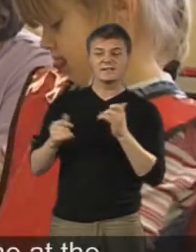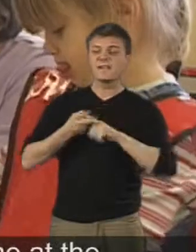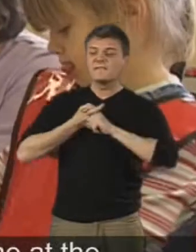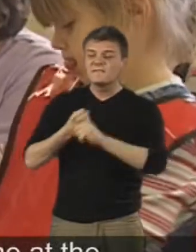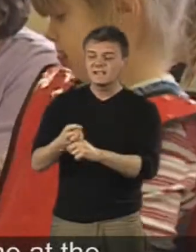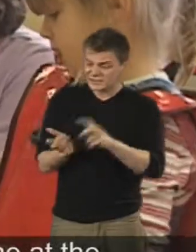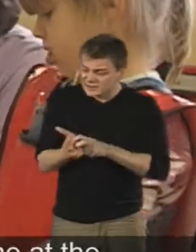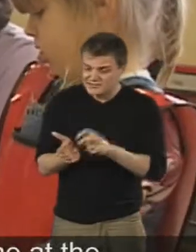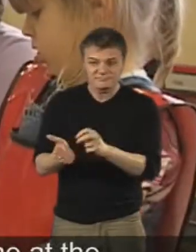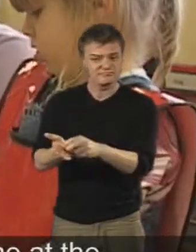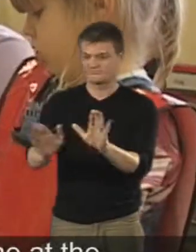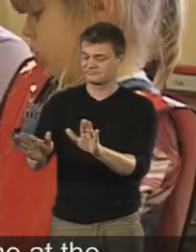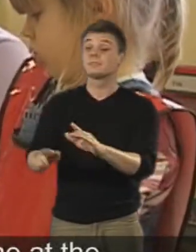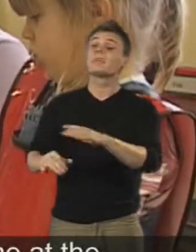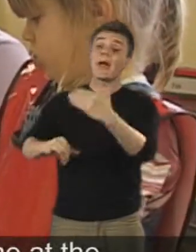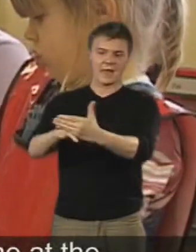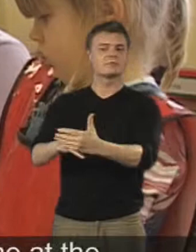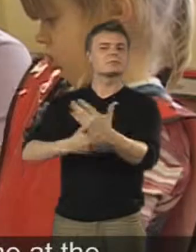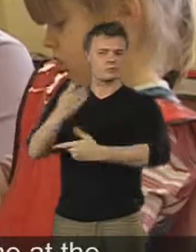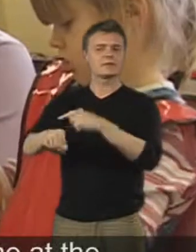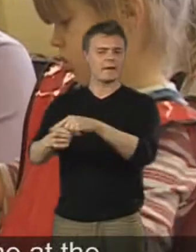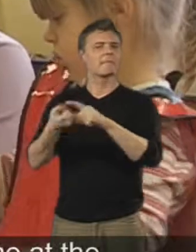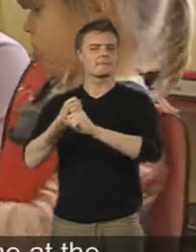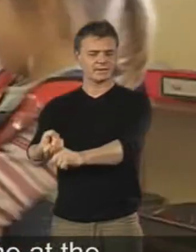times except for story time at the end of each session.